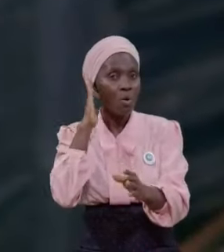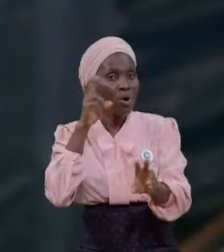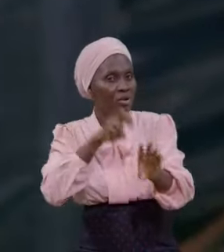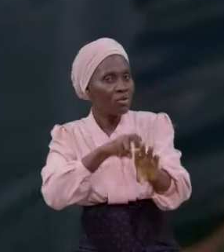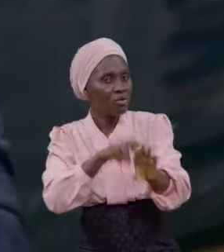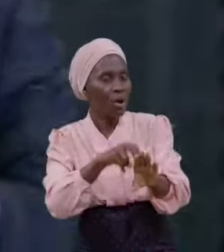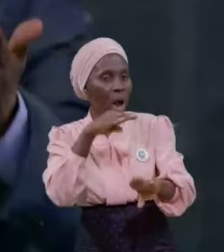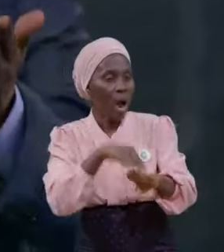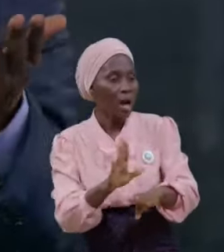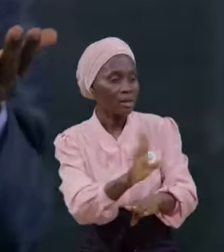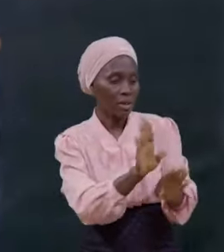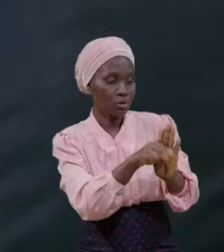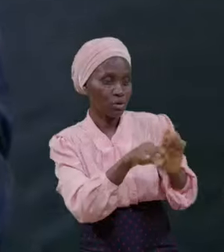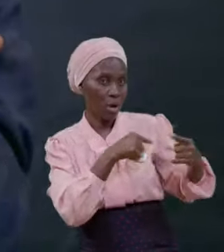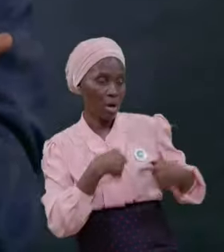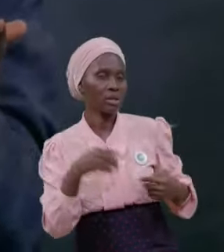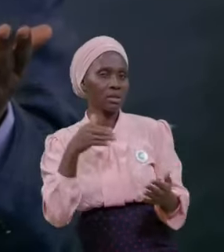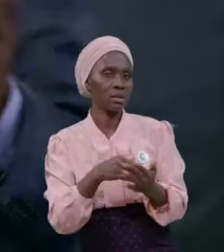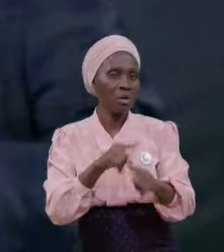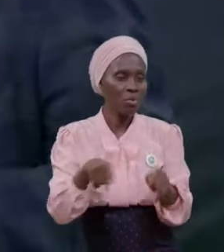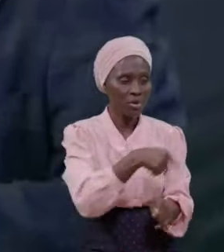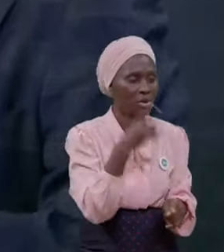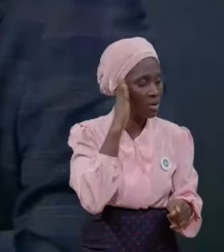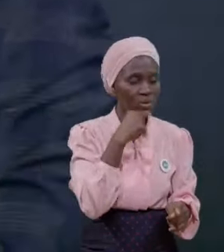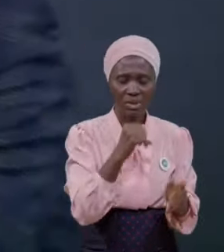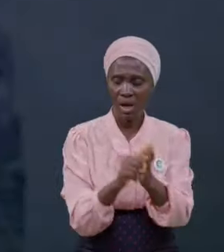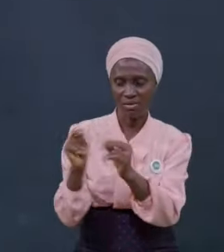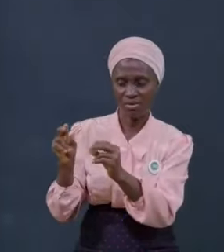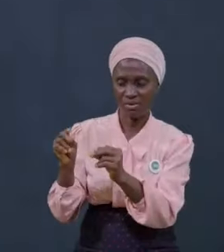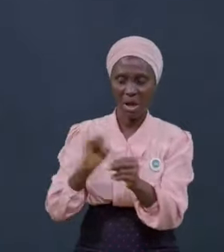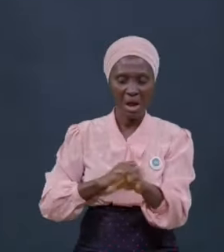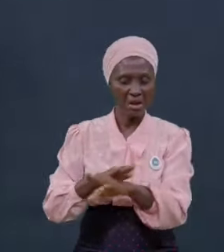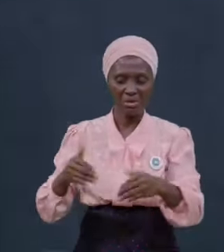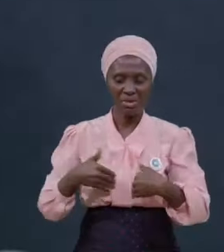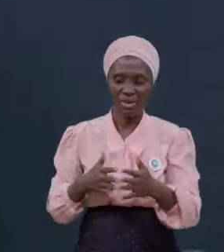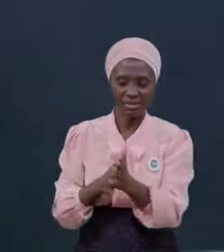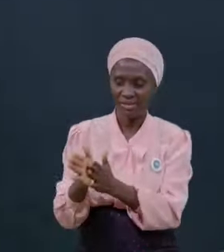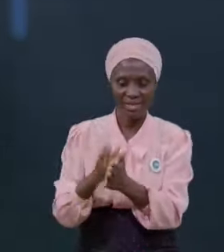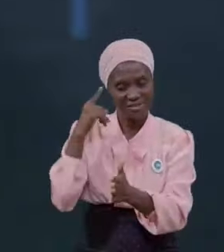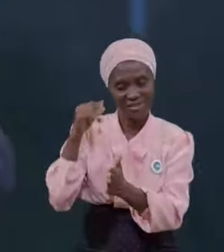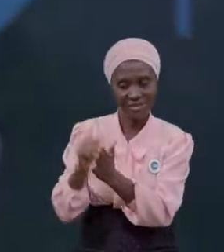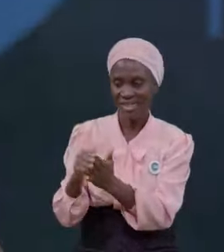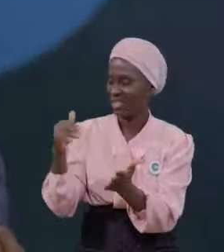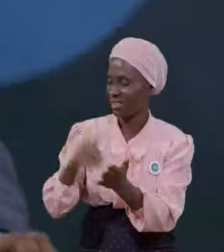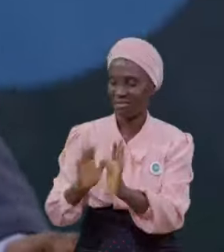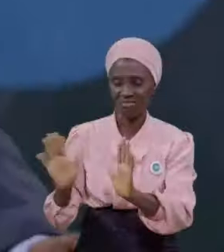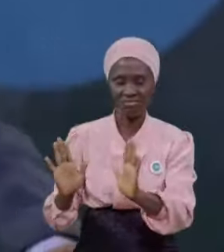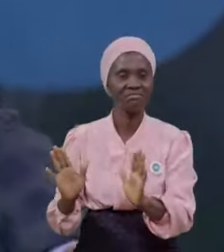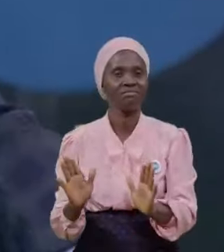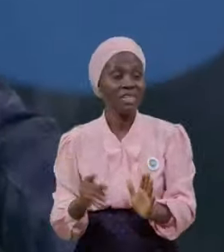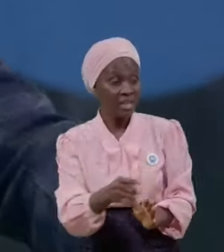that anymore. I don't have any desire for that anymore. They are dead to sin. Those are